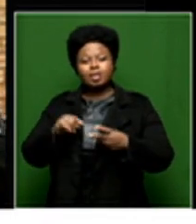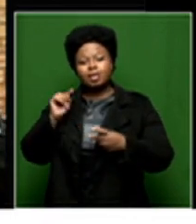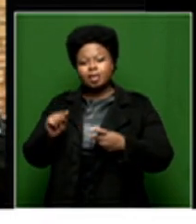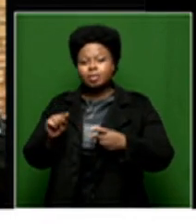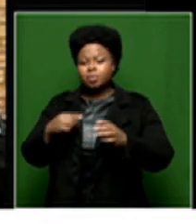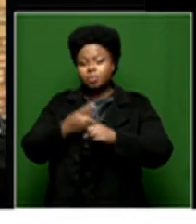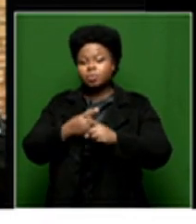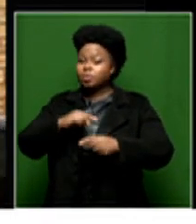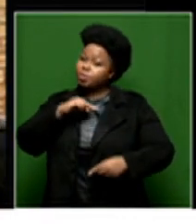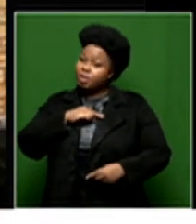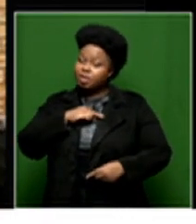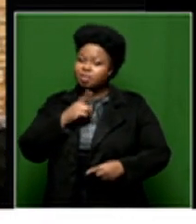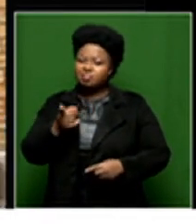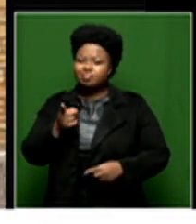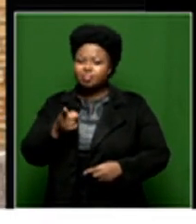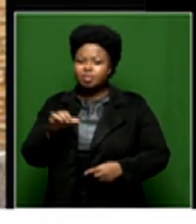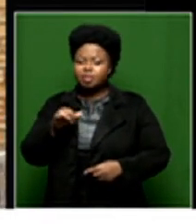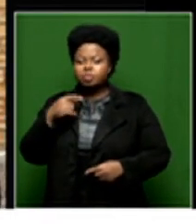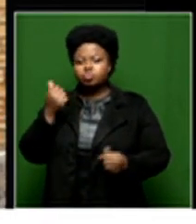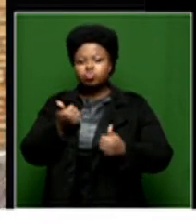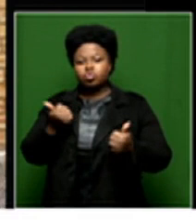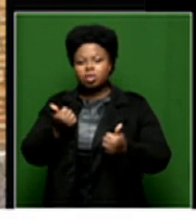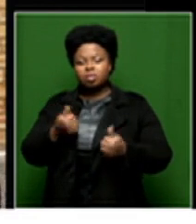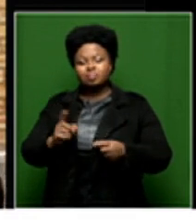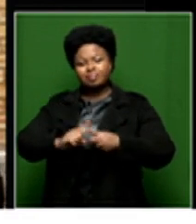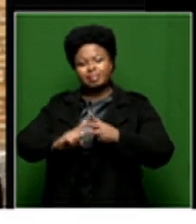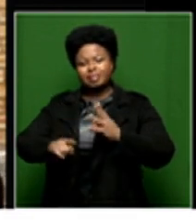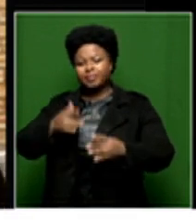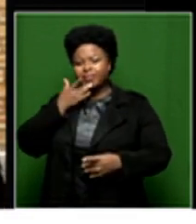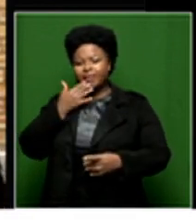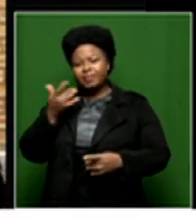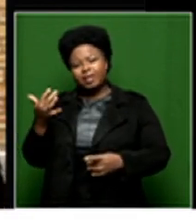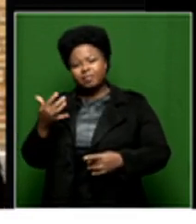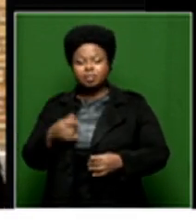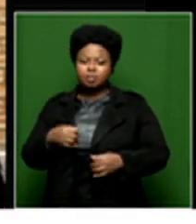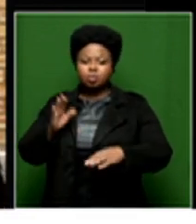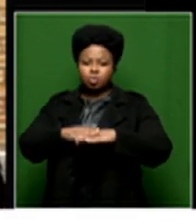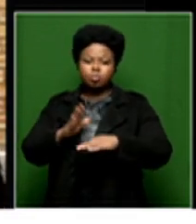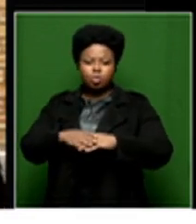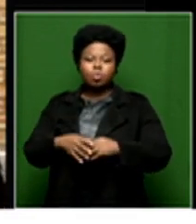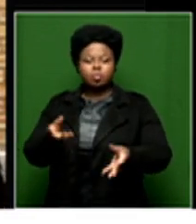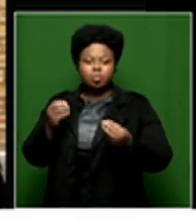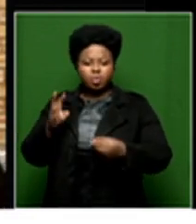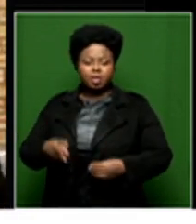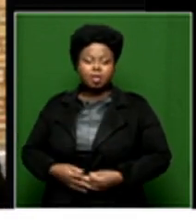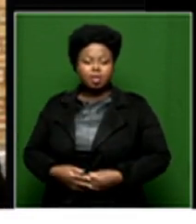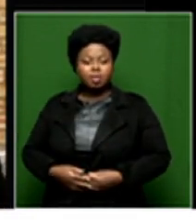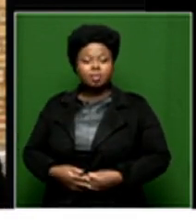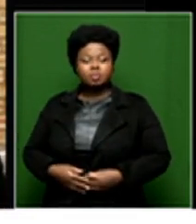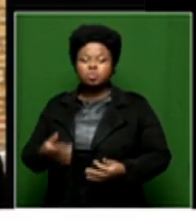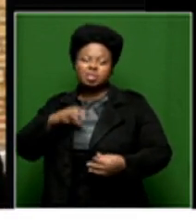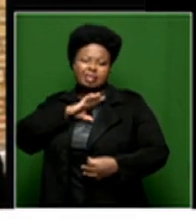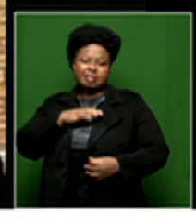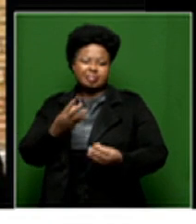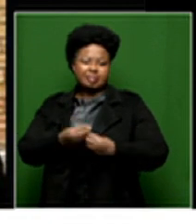Rod he has created so many different flavors that are still going to come, just to give the consumer